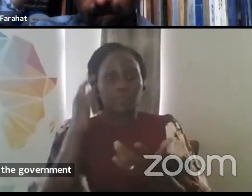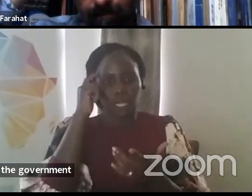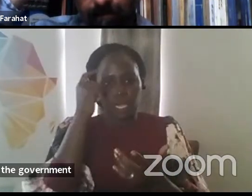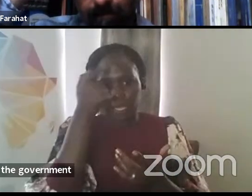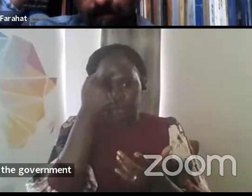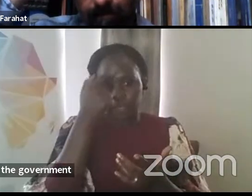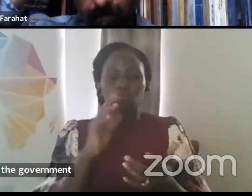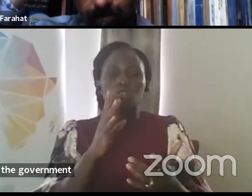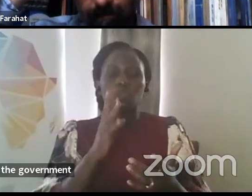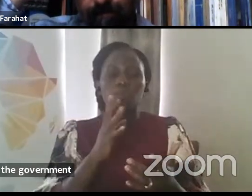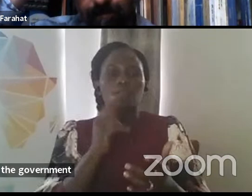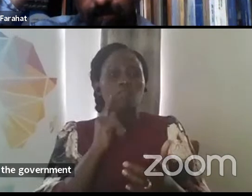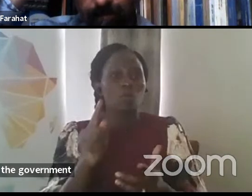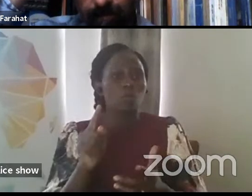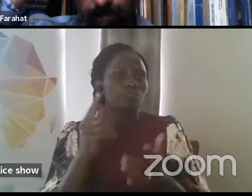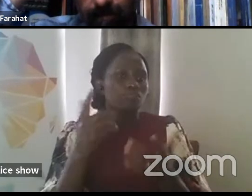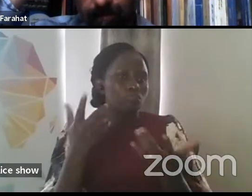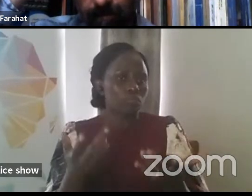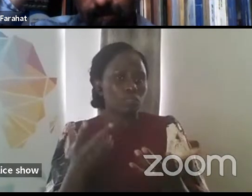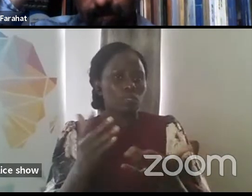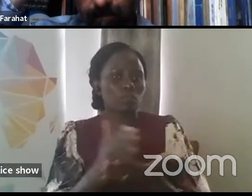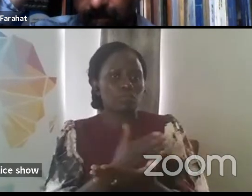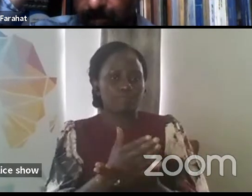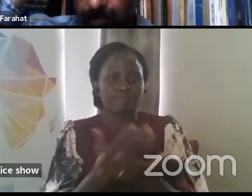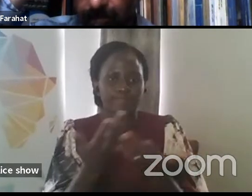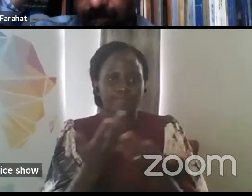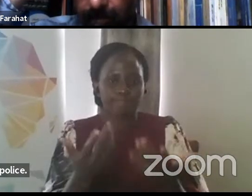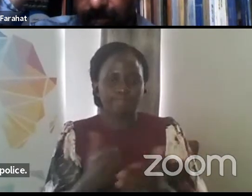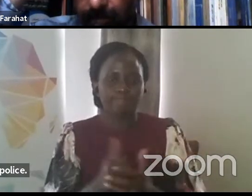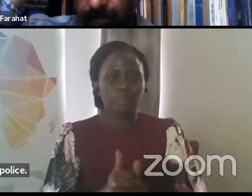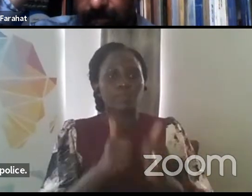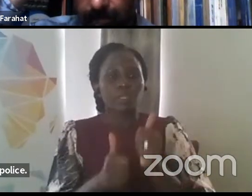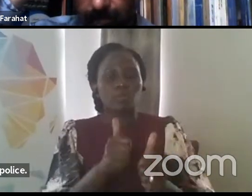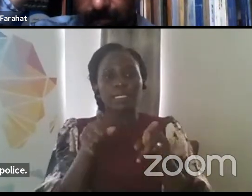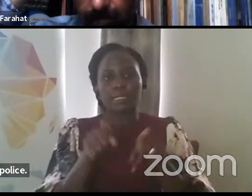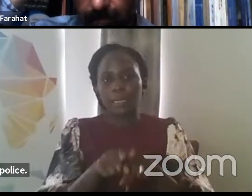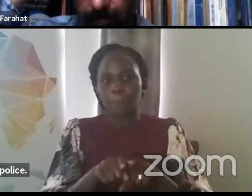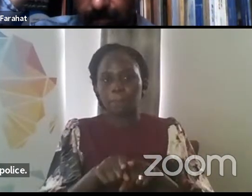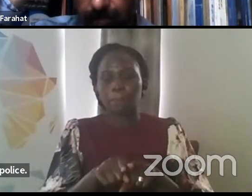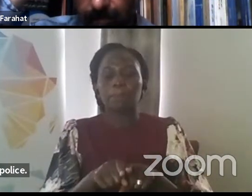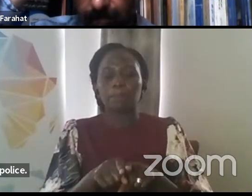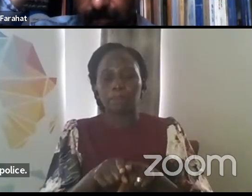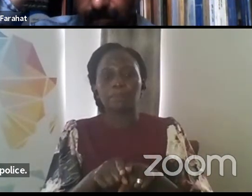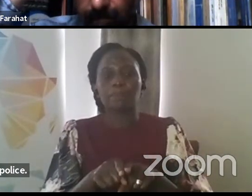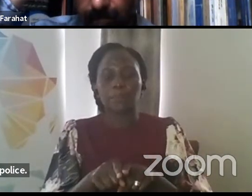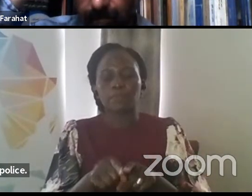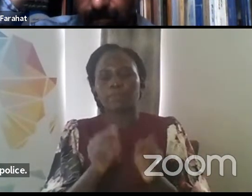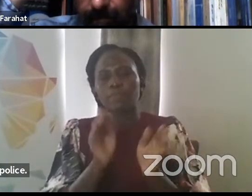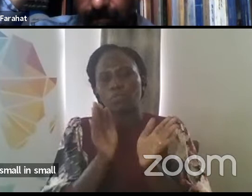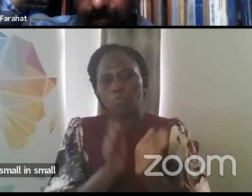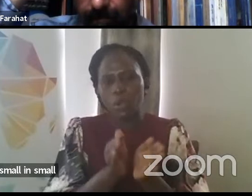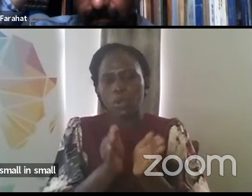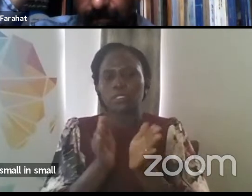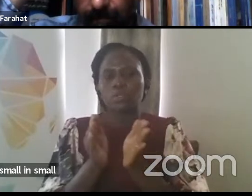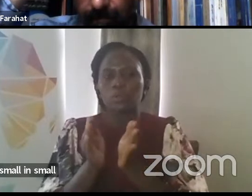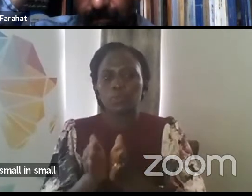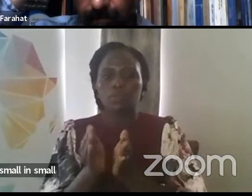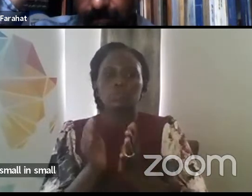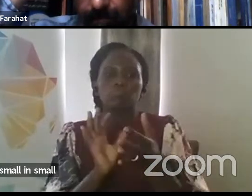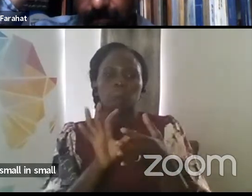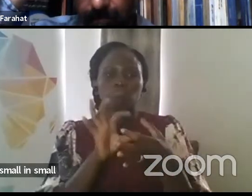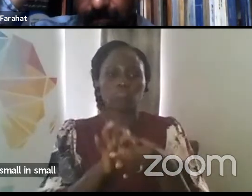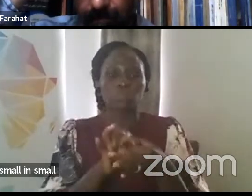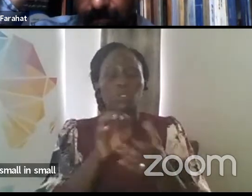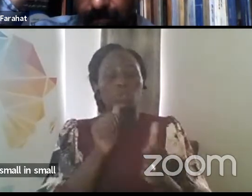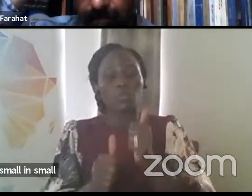the police sheriff, for example, or for in small village, you find that